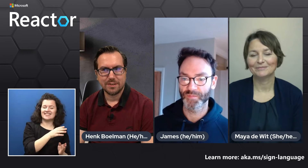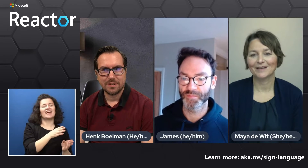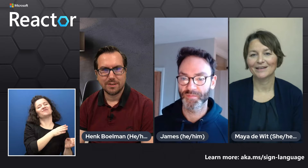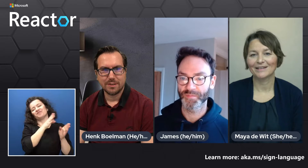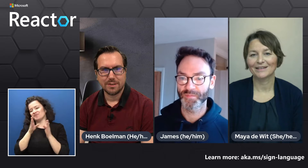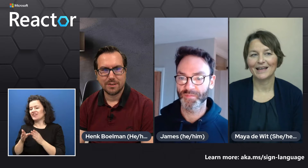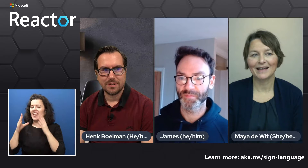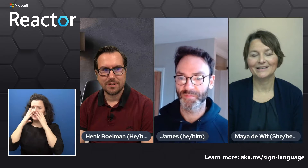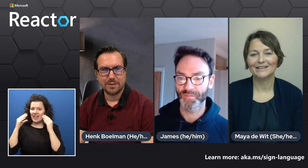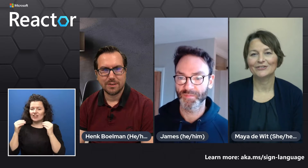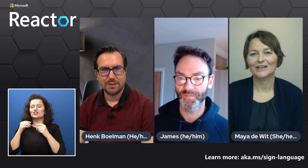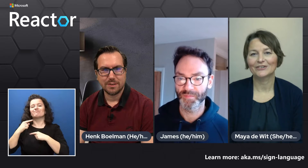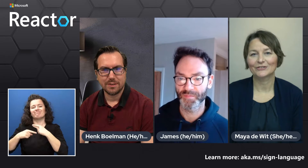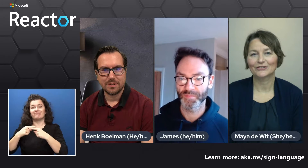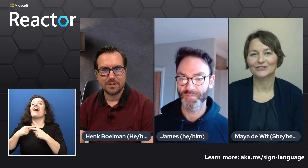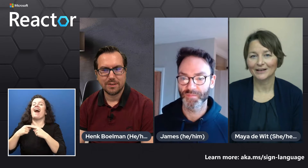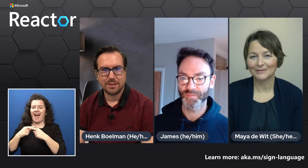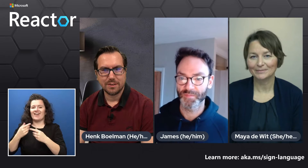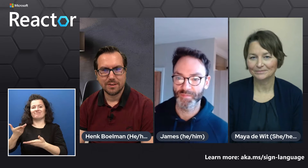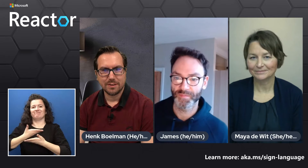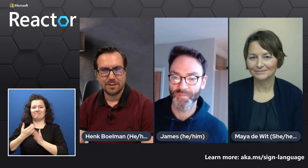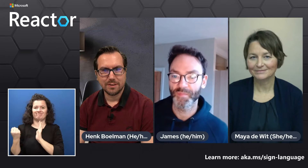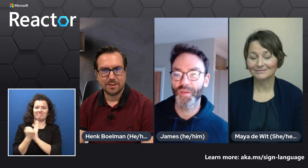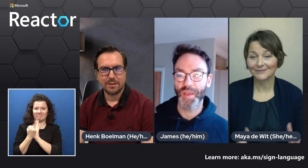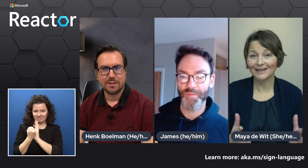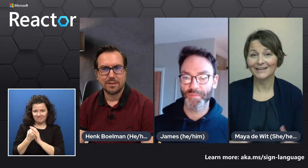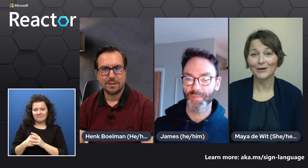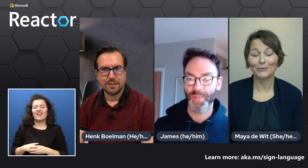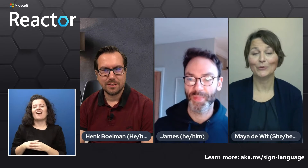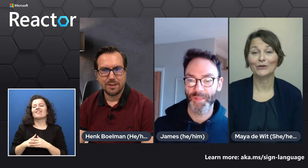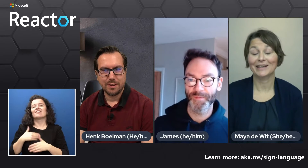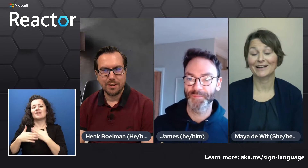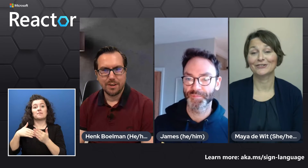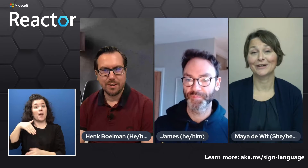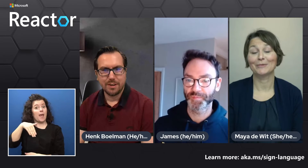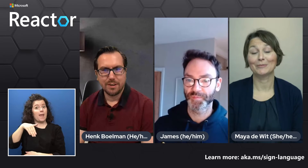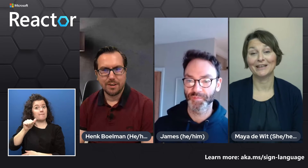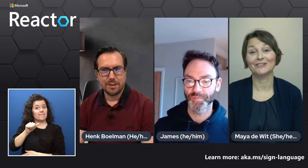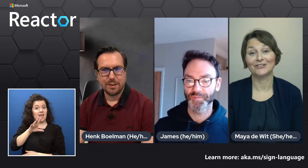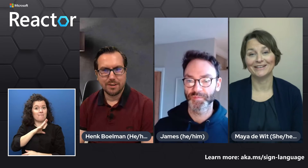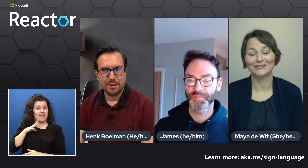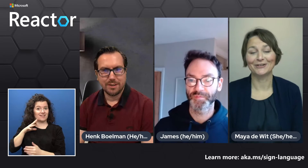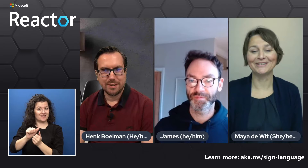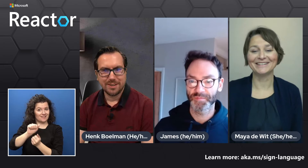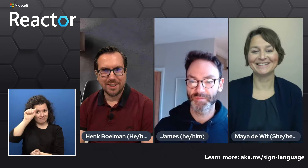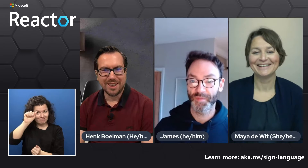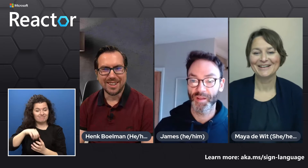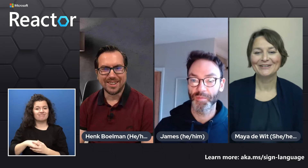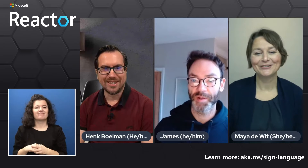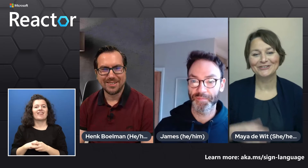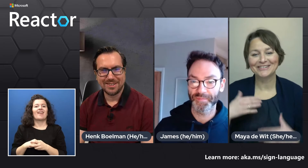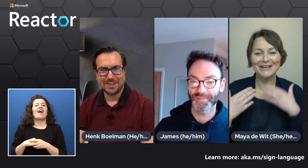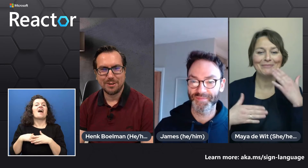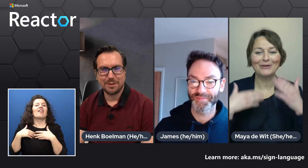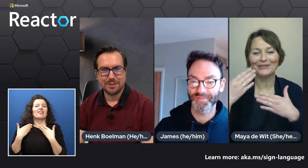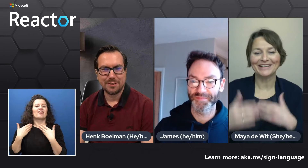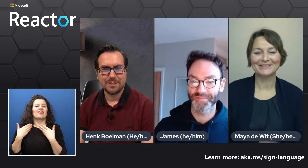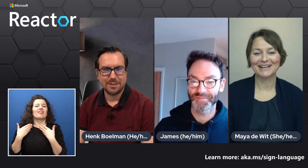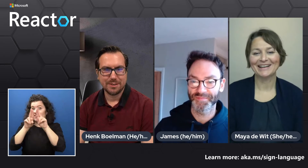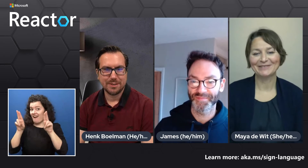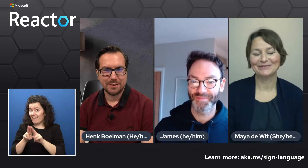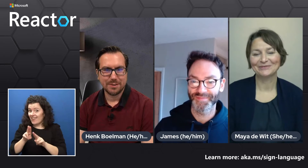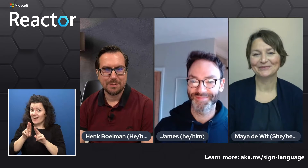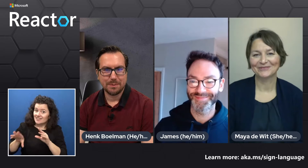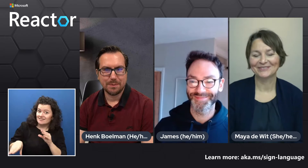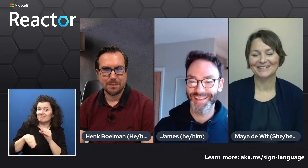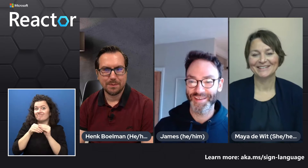and added international sign. And now I'm working actually on my PhD. So just keep learning.